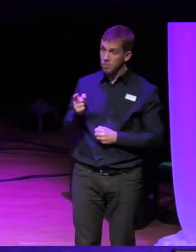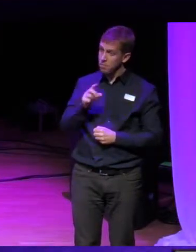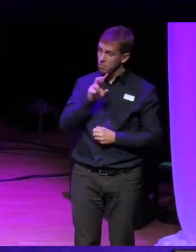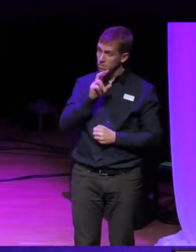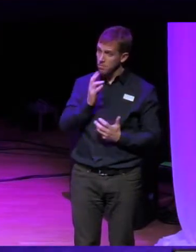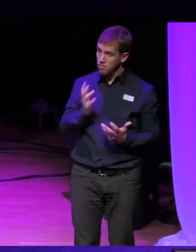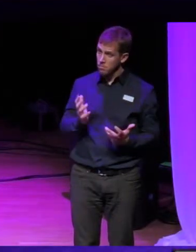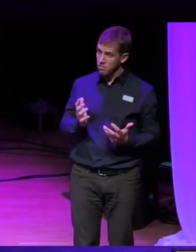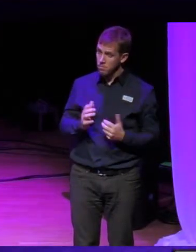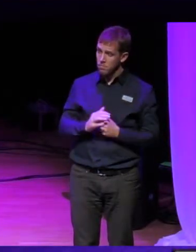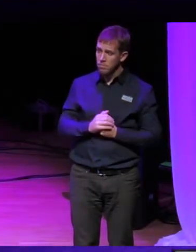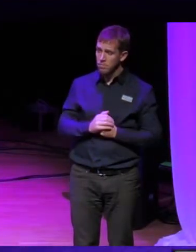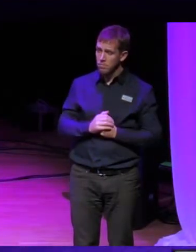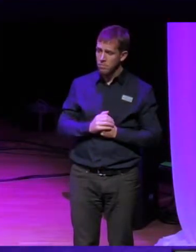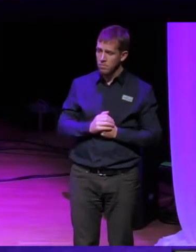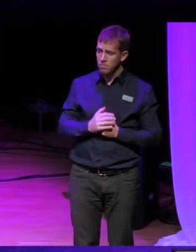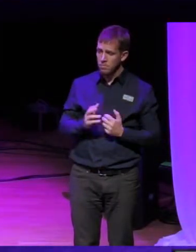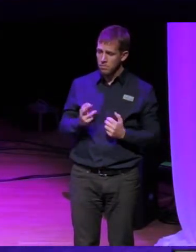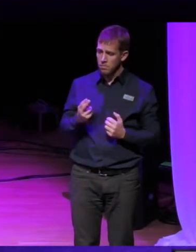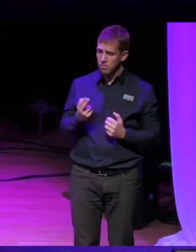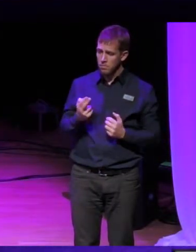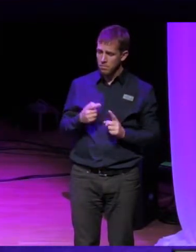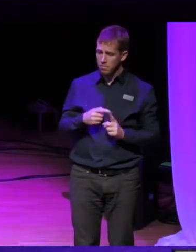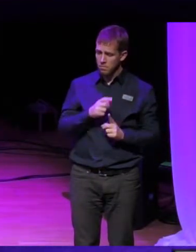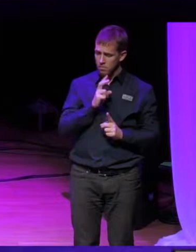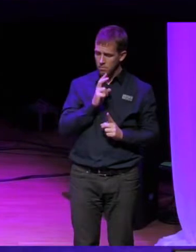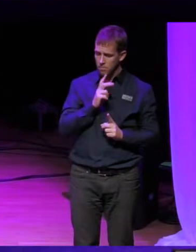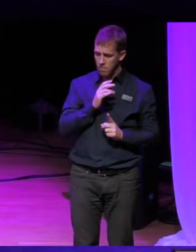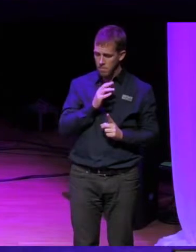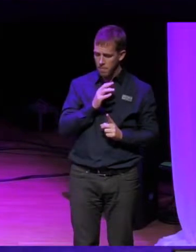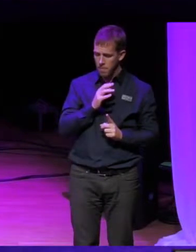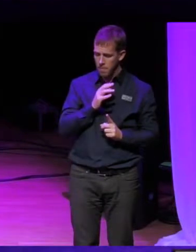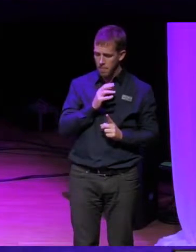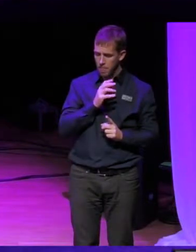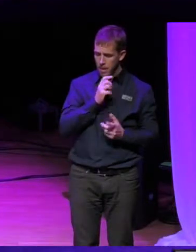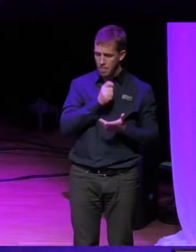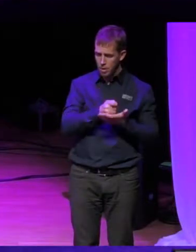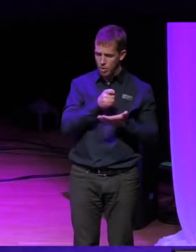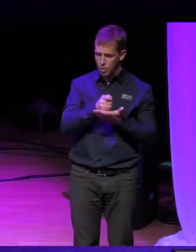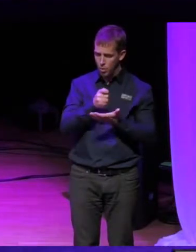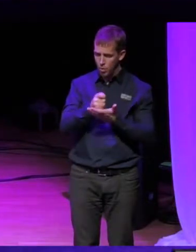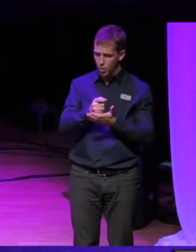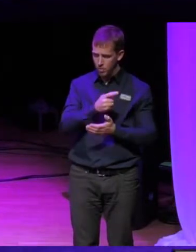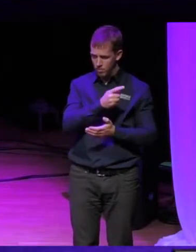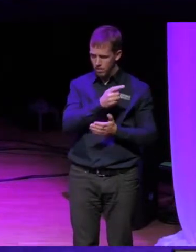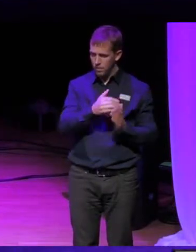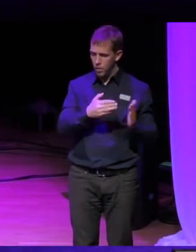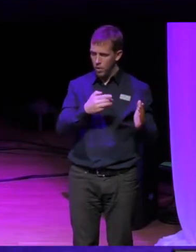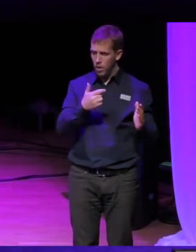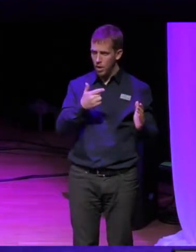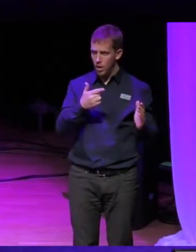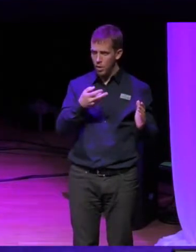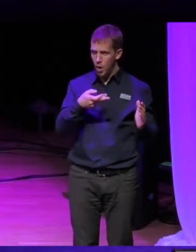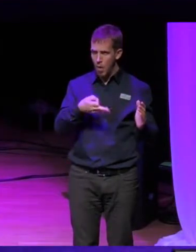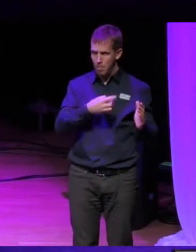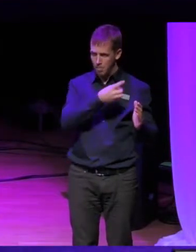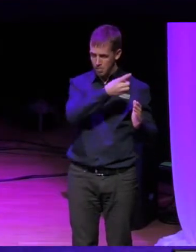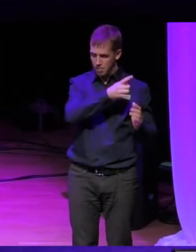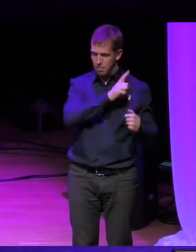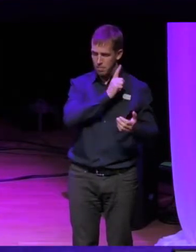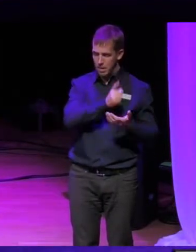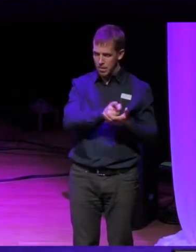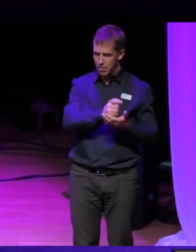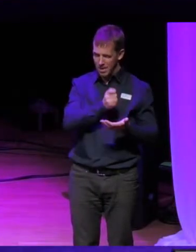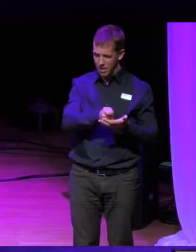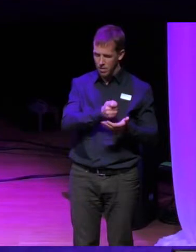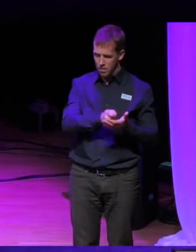also the measures that are taken and decisions that are taken from the Trump administration are in a